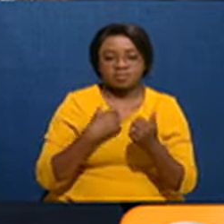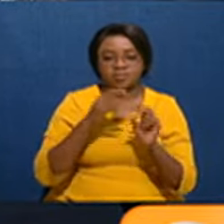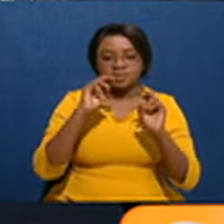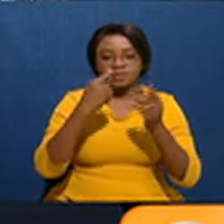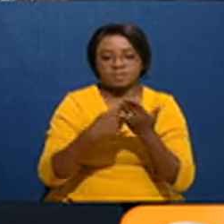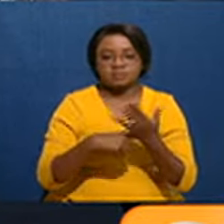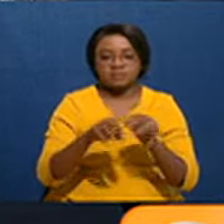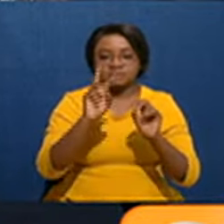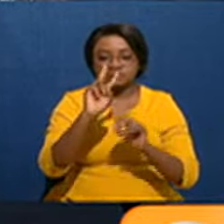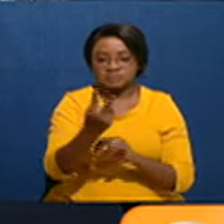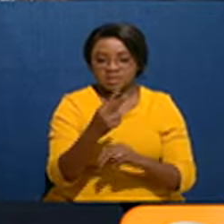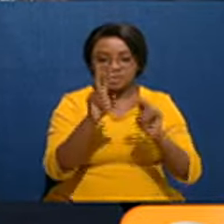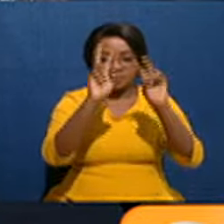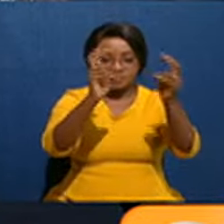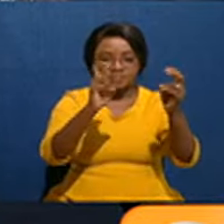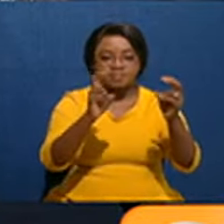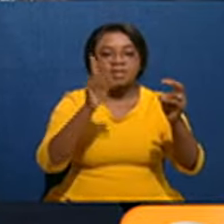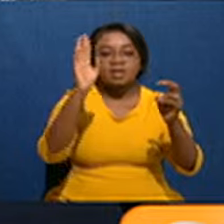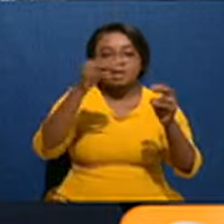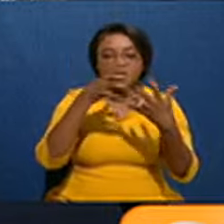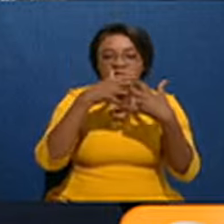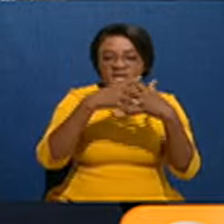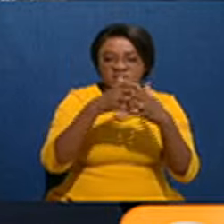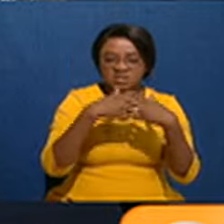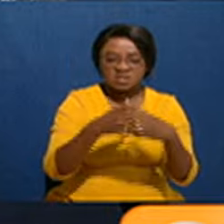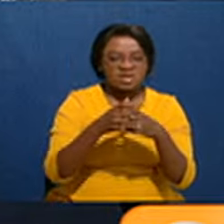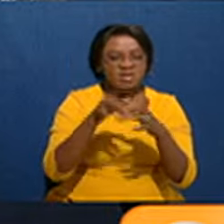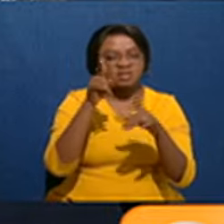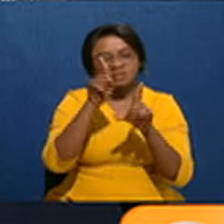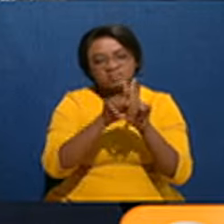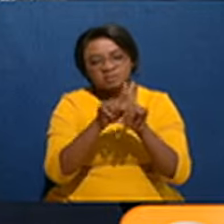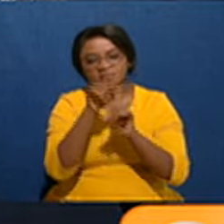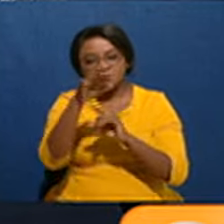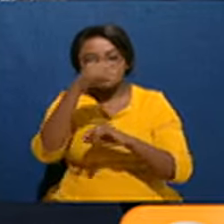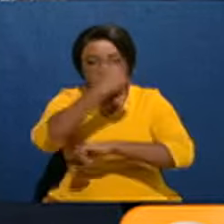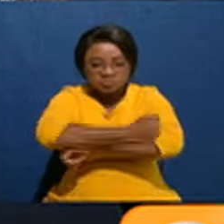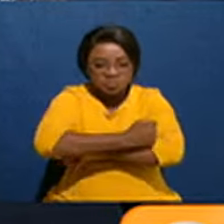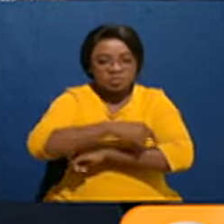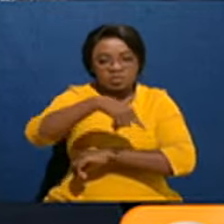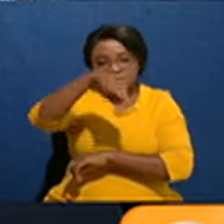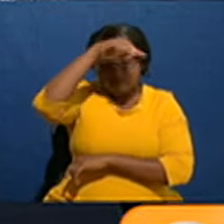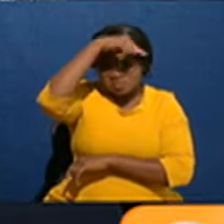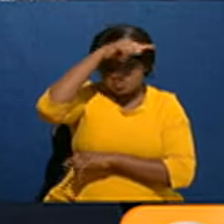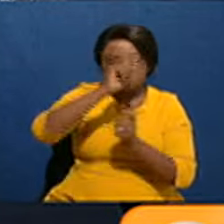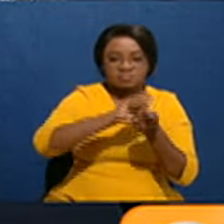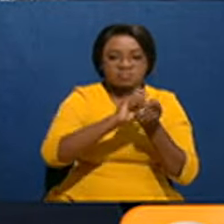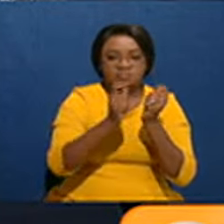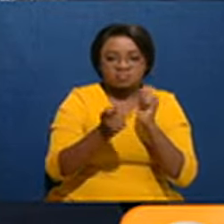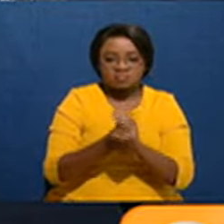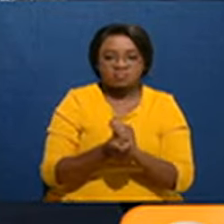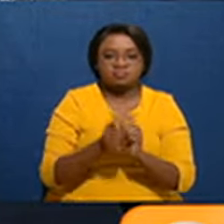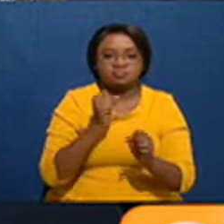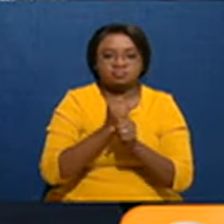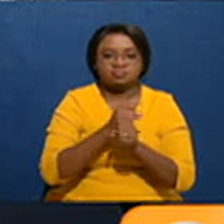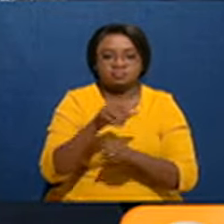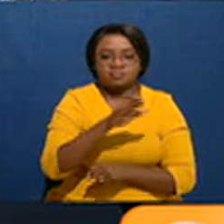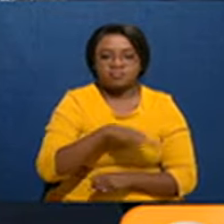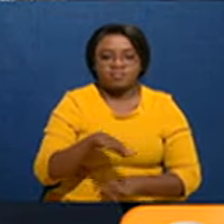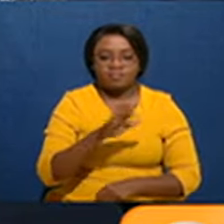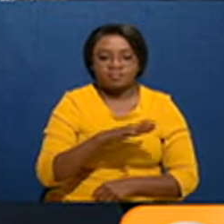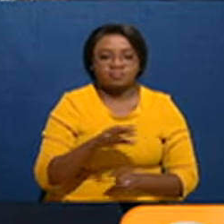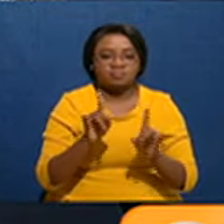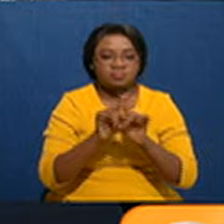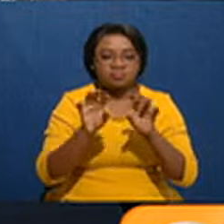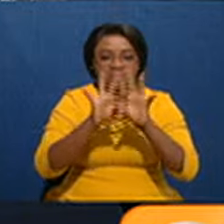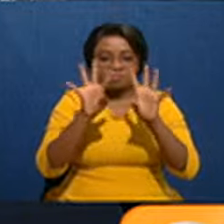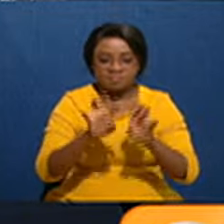is engineering and academia. The question of graduation, transition into the workspace, and many